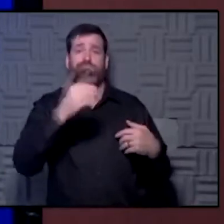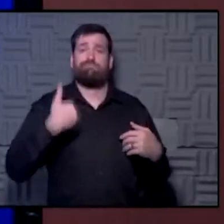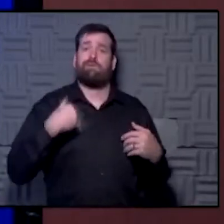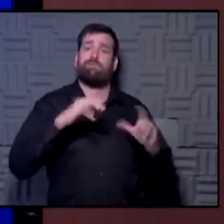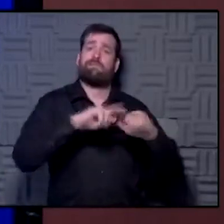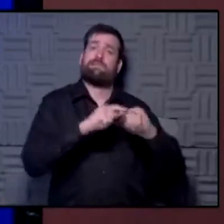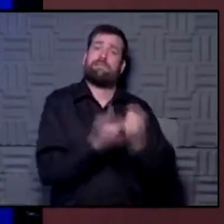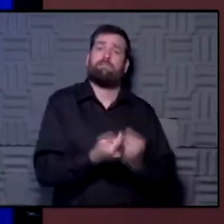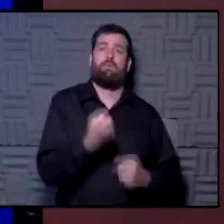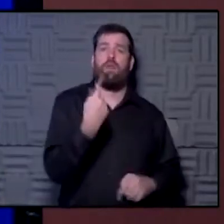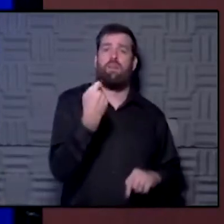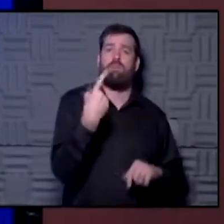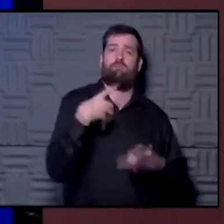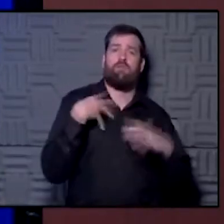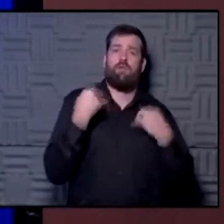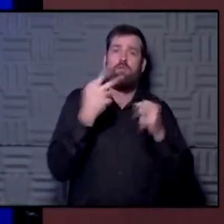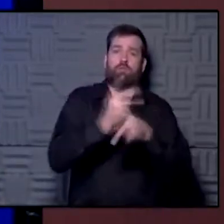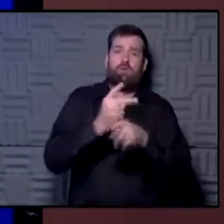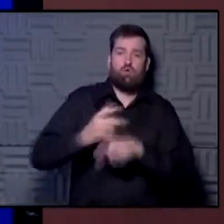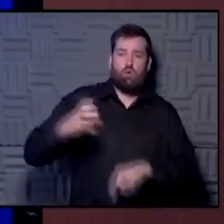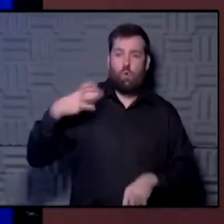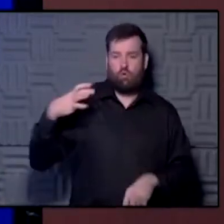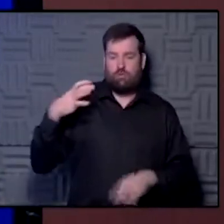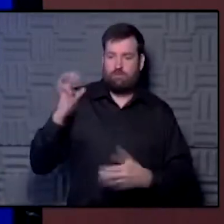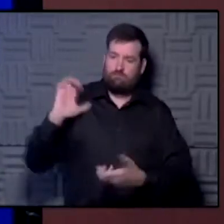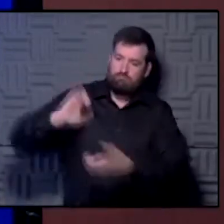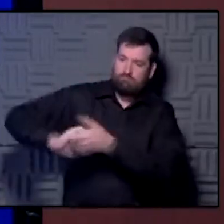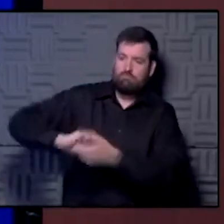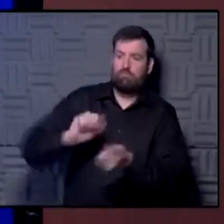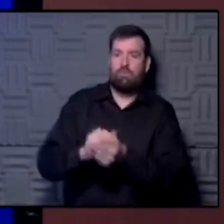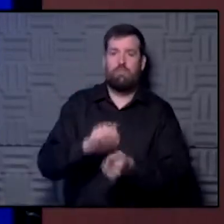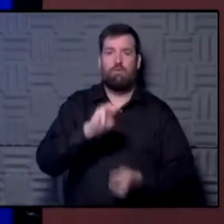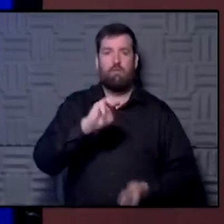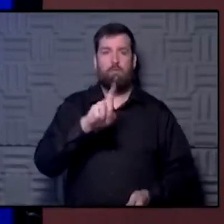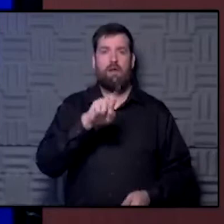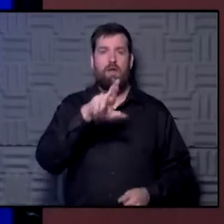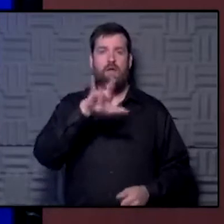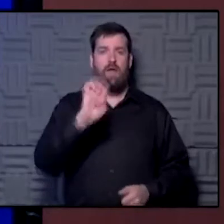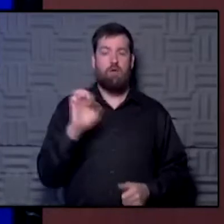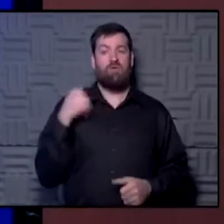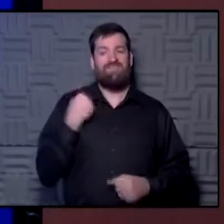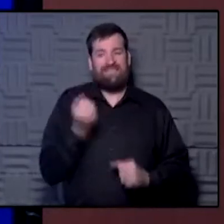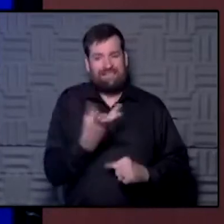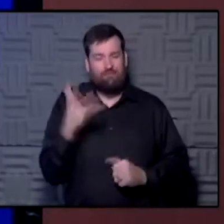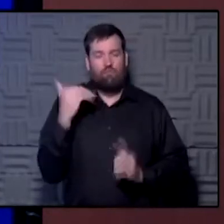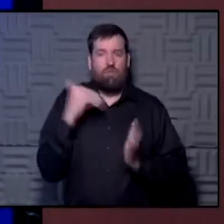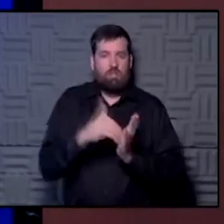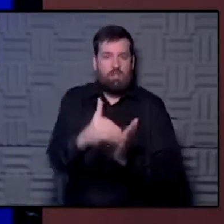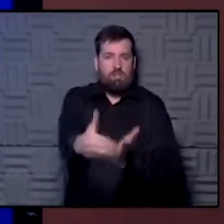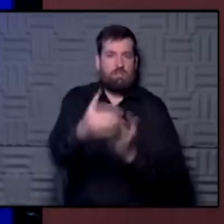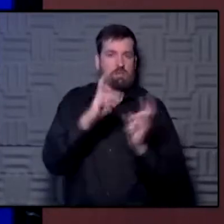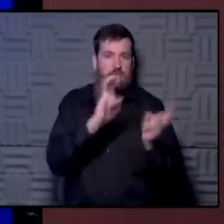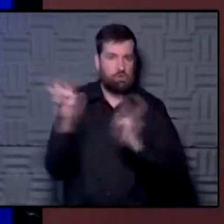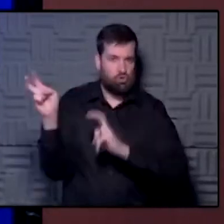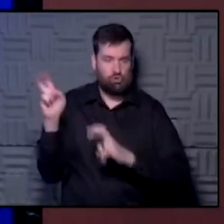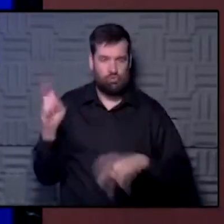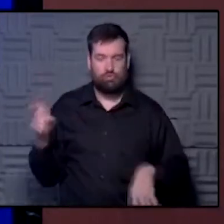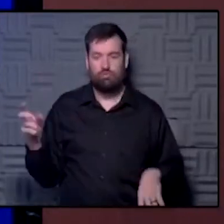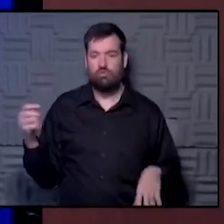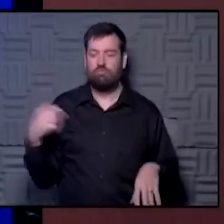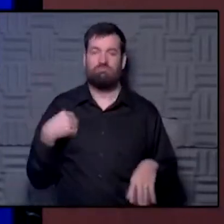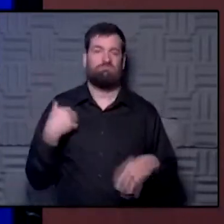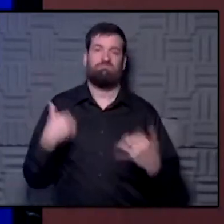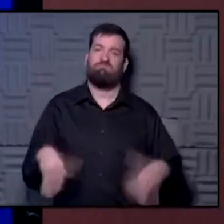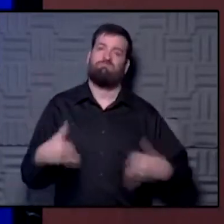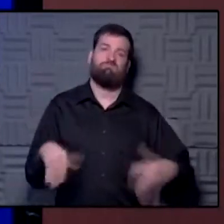11 healthcare coaches, and they work with Medicare patients who have multiple chronic conditions, and they have done some